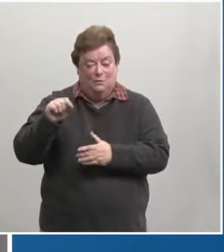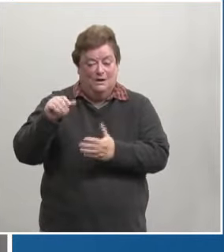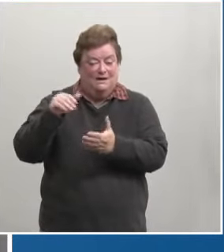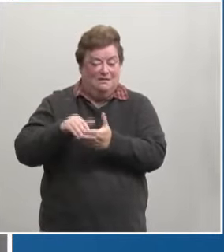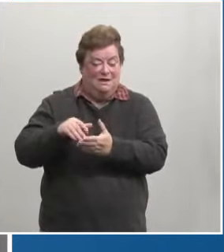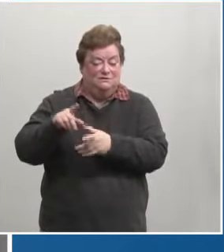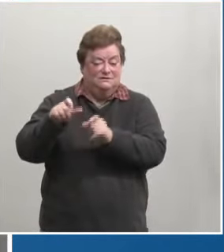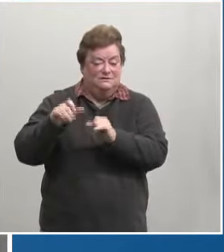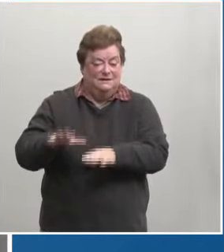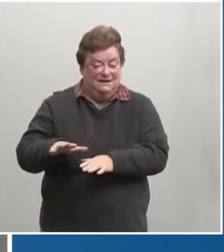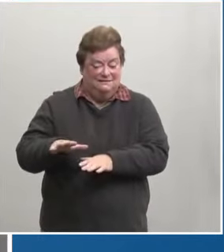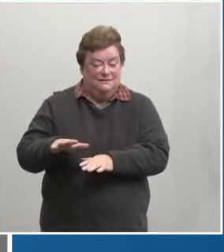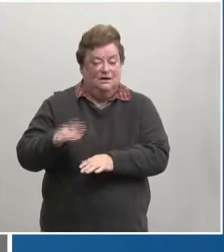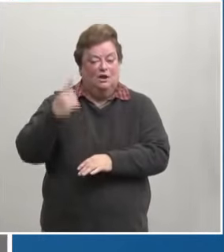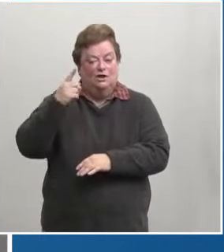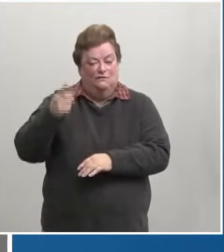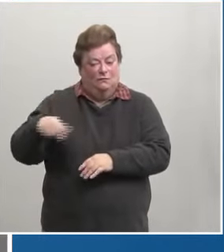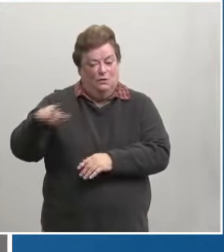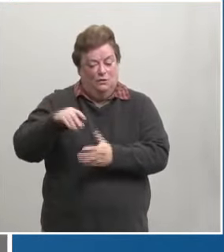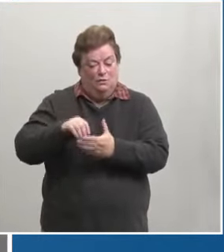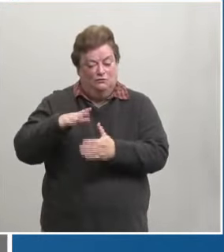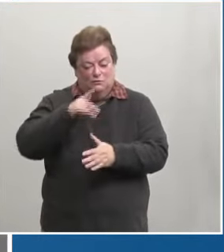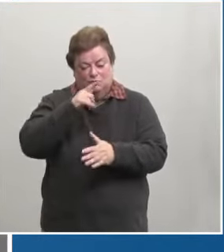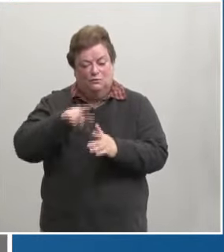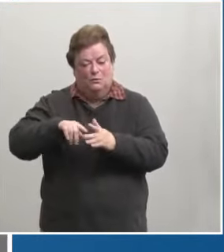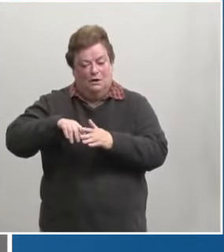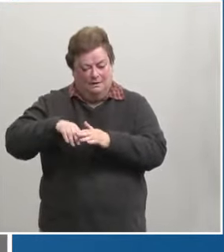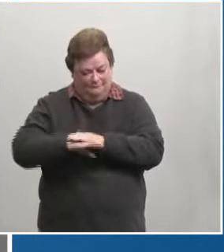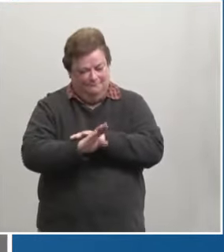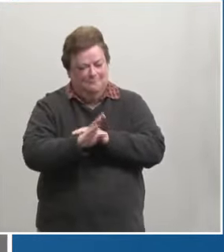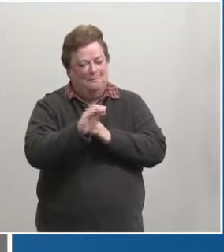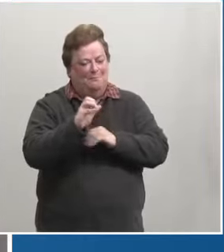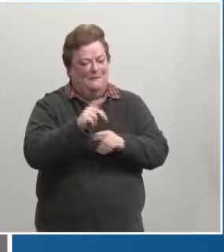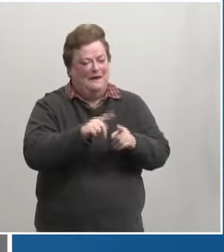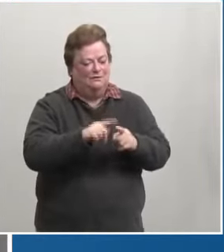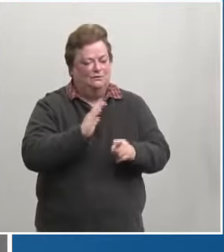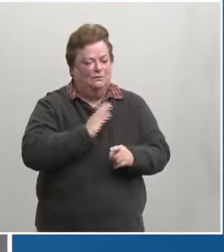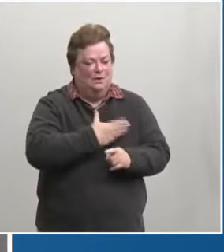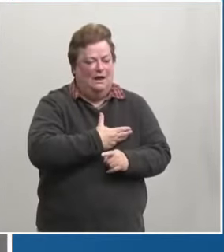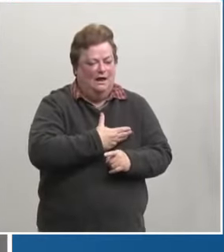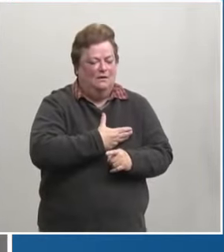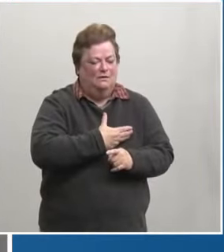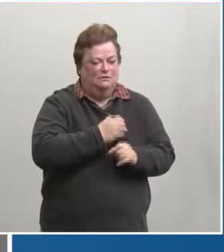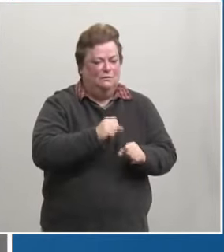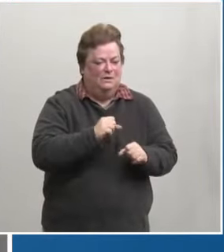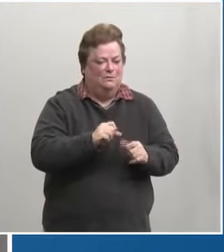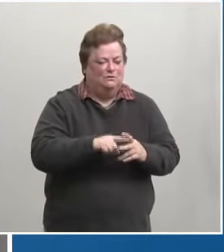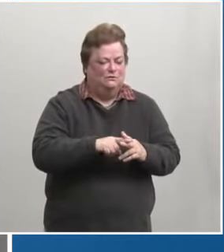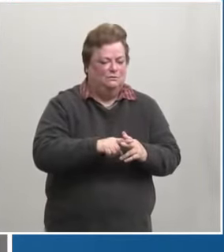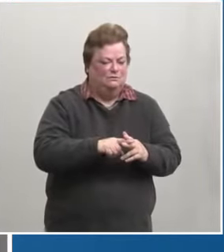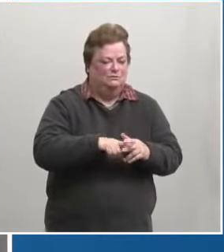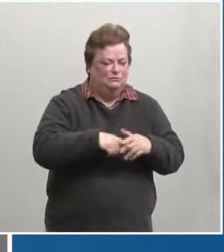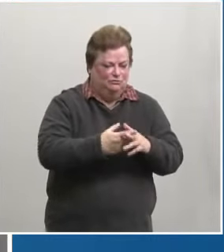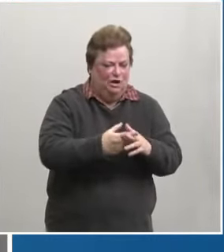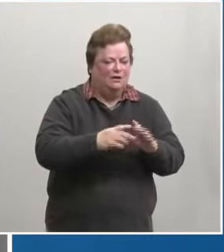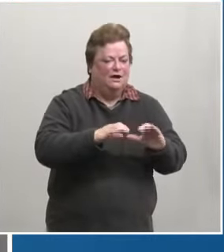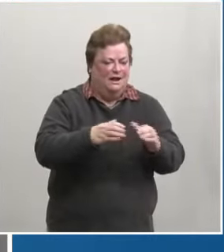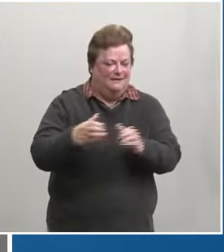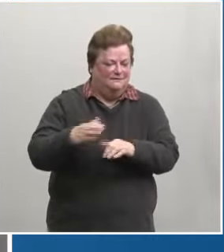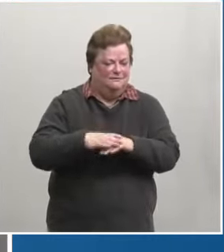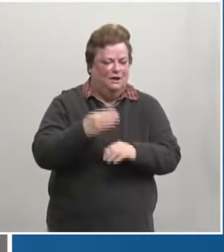tests for reentry for our students and our faculty and staff to enable us to start on